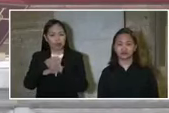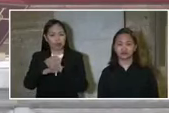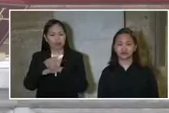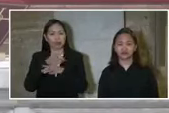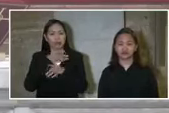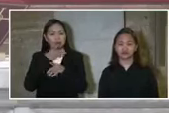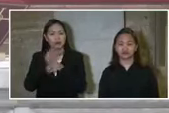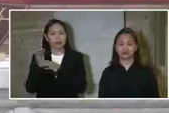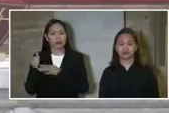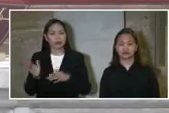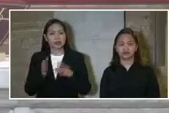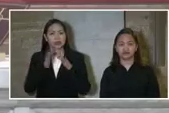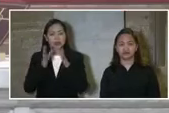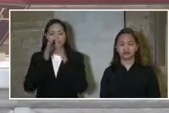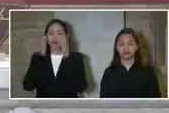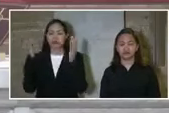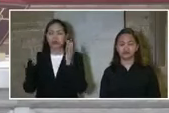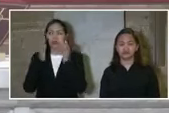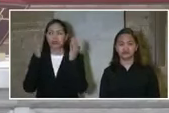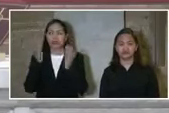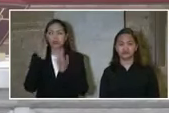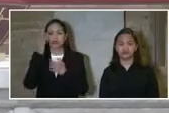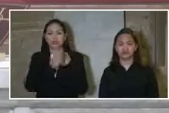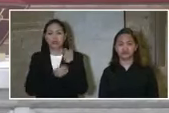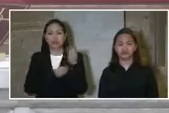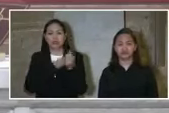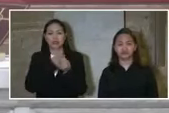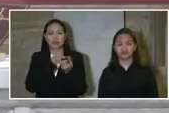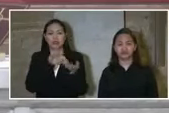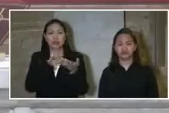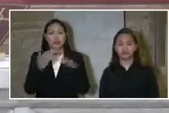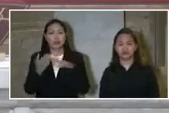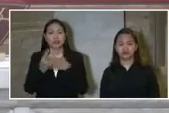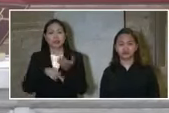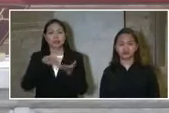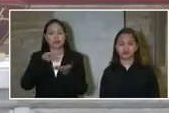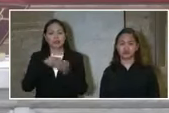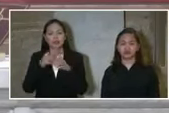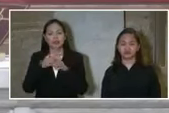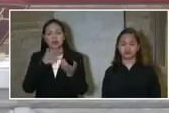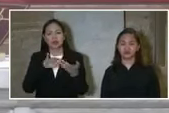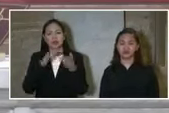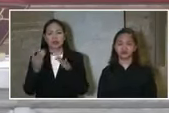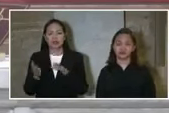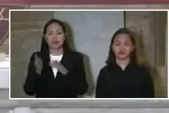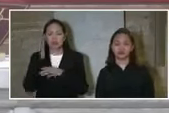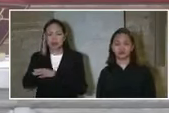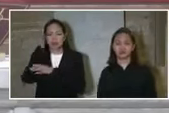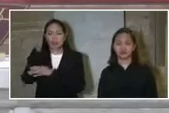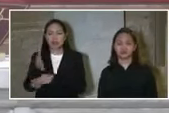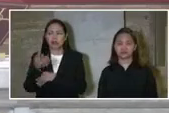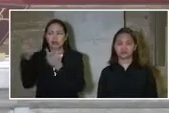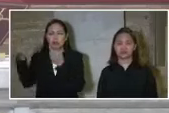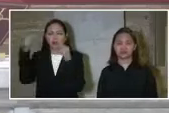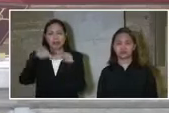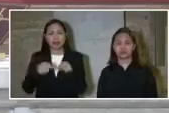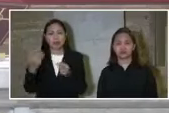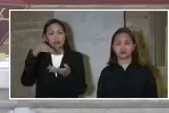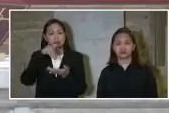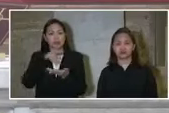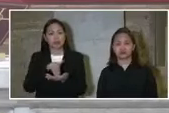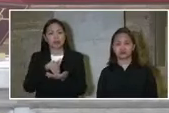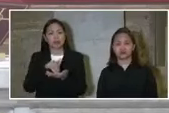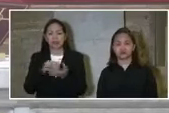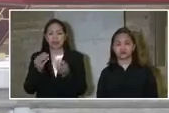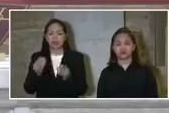we celebrate his death and resurrection from the dead. And looking forward to his blessed coming, we offer you, who are